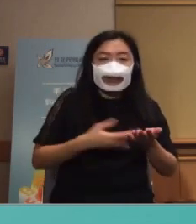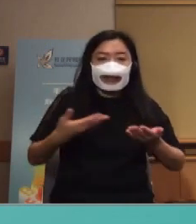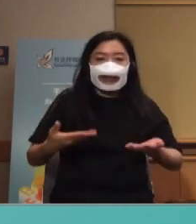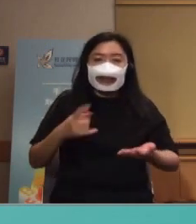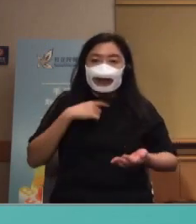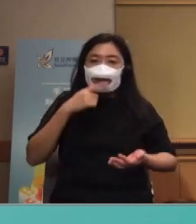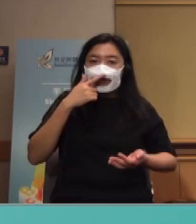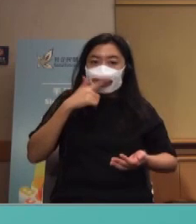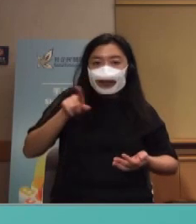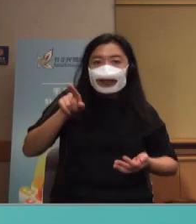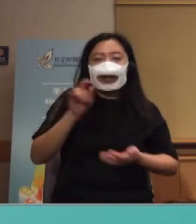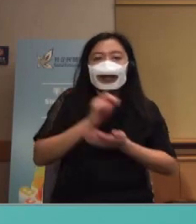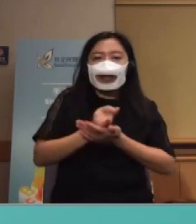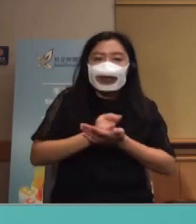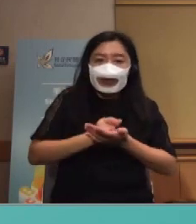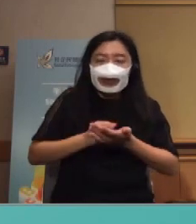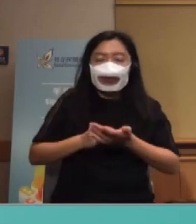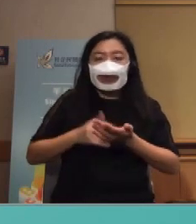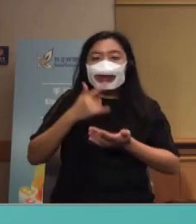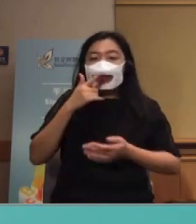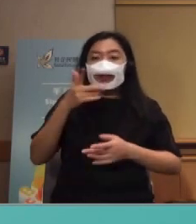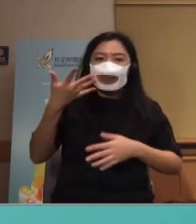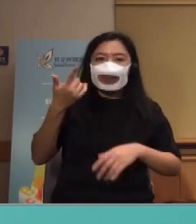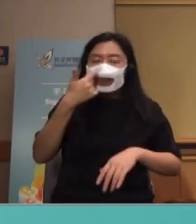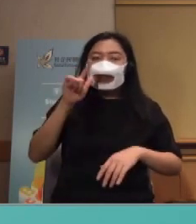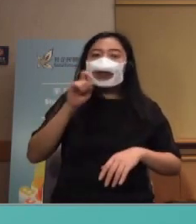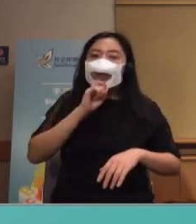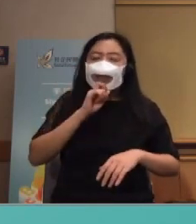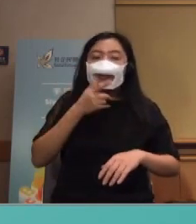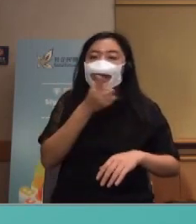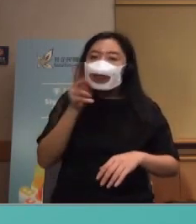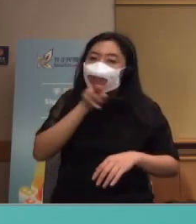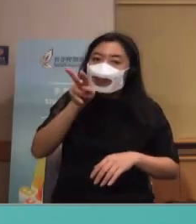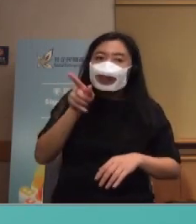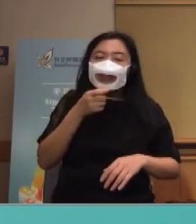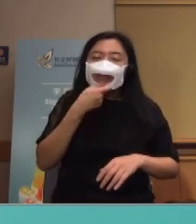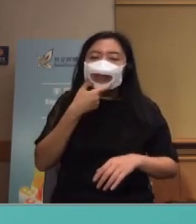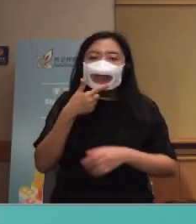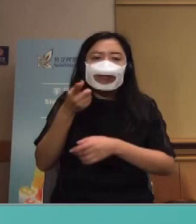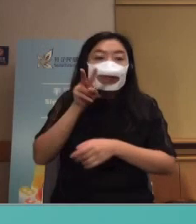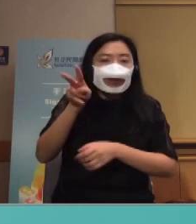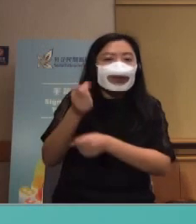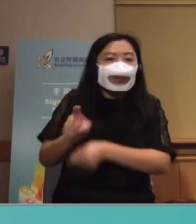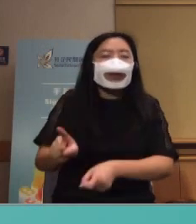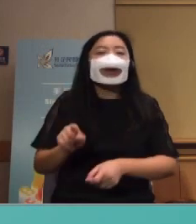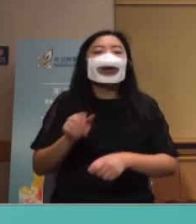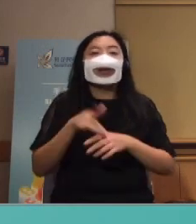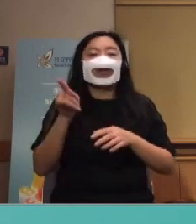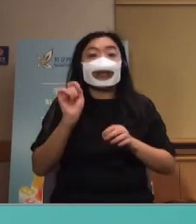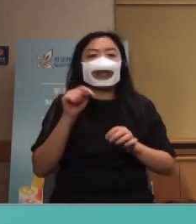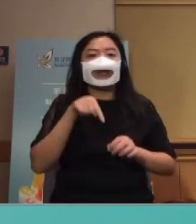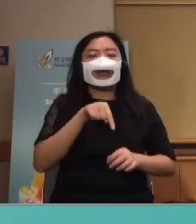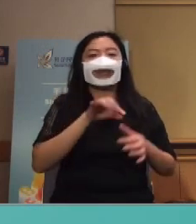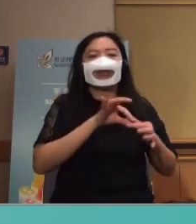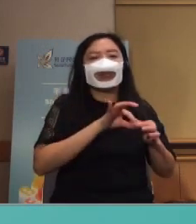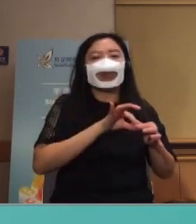right? Integrating it simply into people's lives, allowing it to be like, okay, it's not Web3, it's not complicated, it's just like anything else in your life. And that's